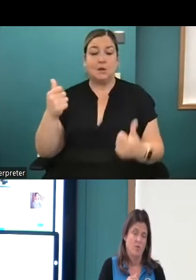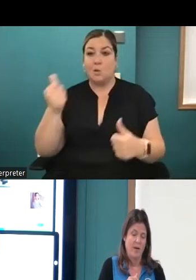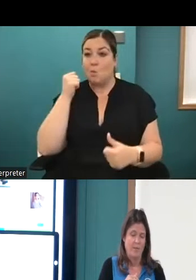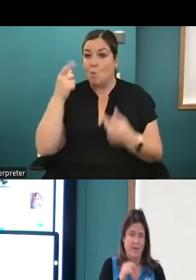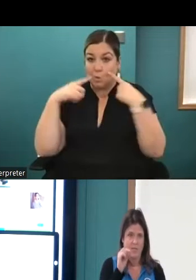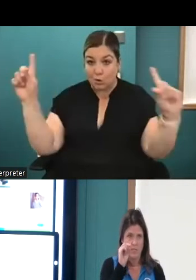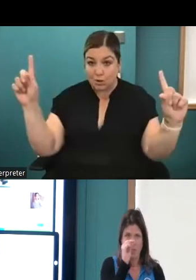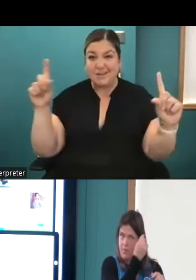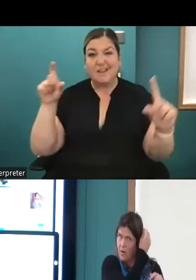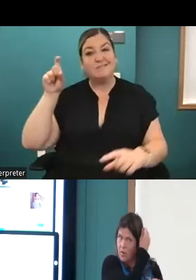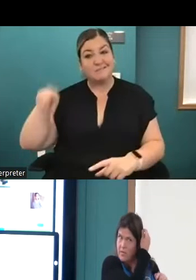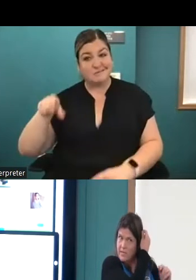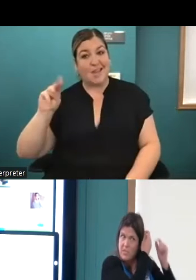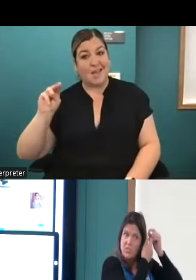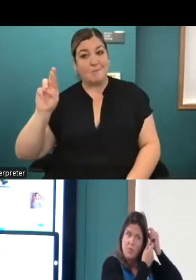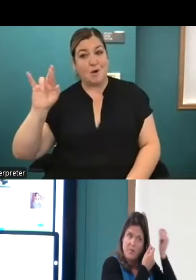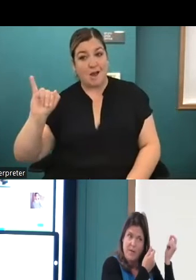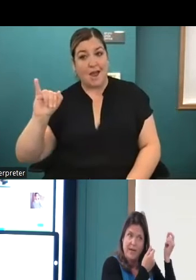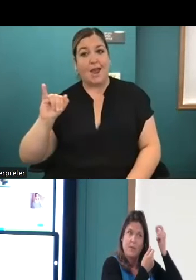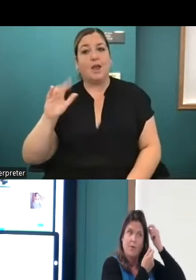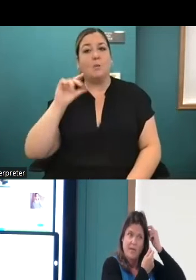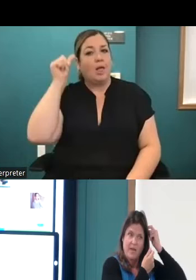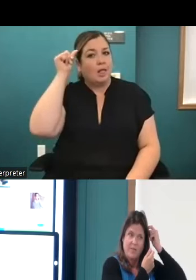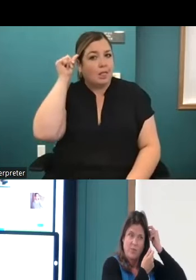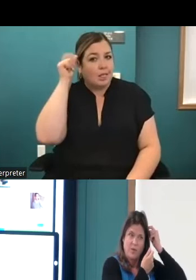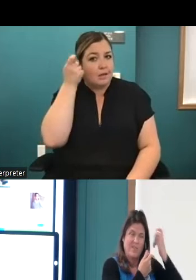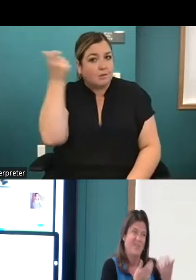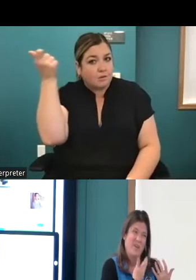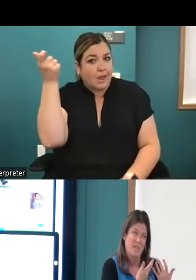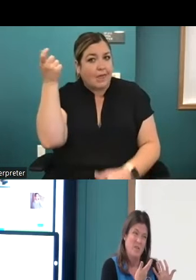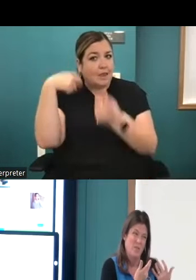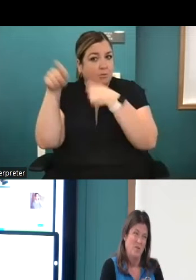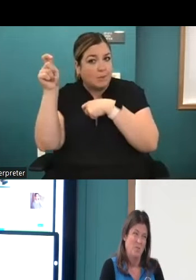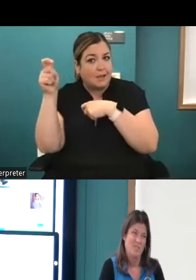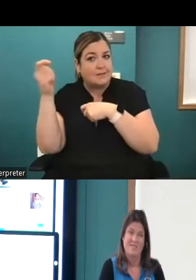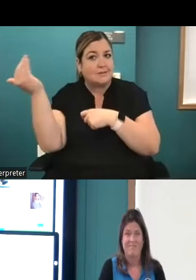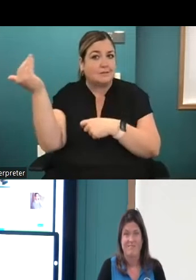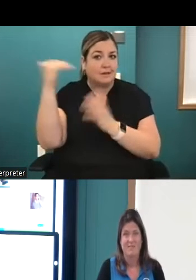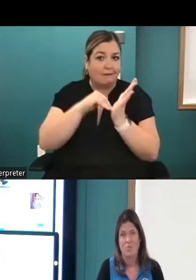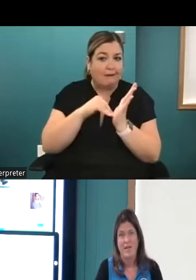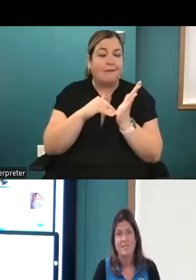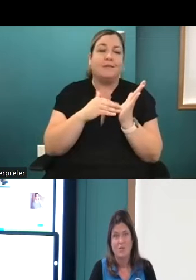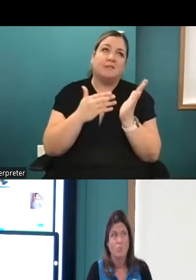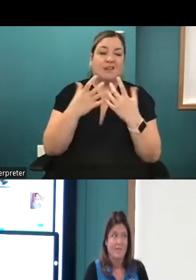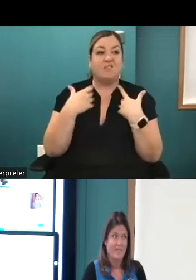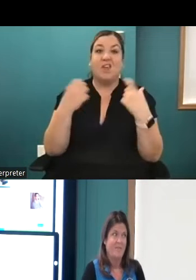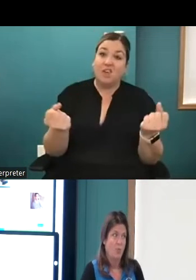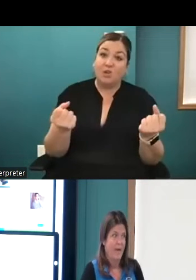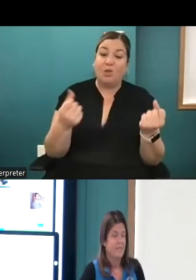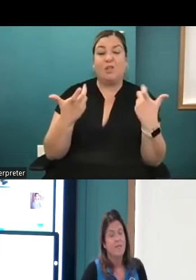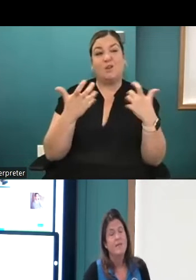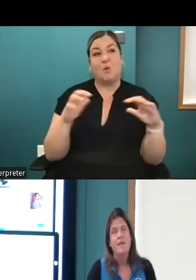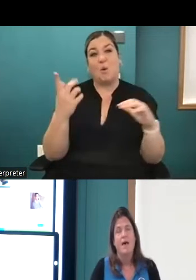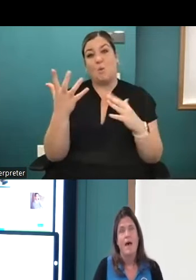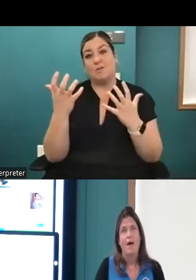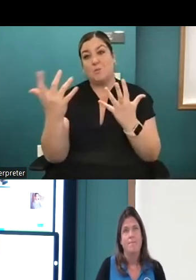they'll either recommend just a small incision to remove the magnet, put it in afterwards, and then you have to heal though, which no one wants to have to